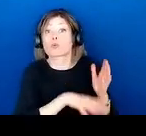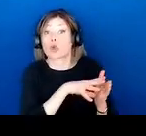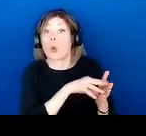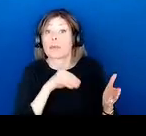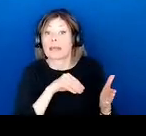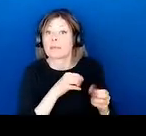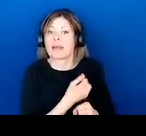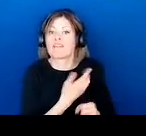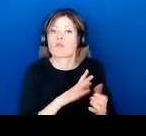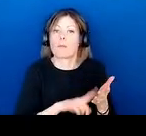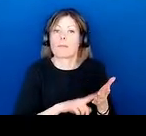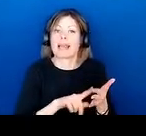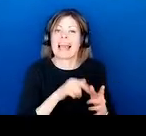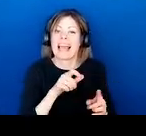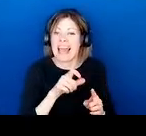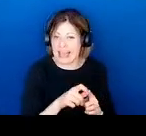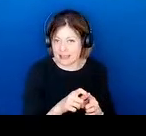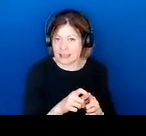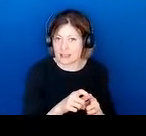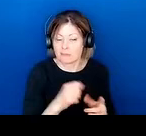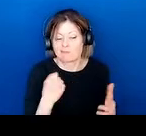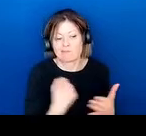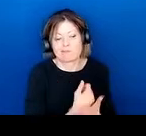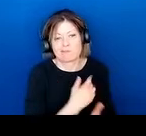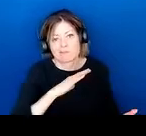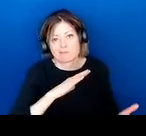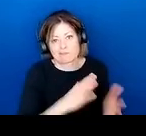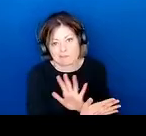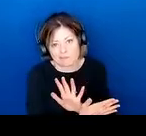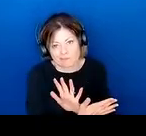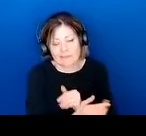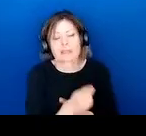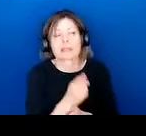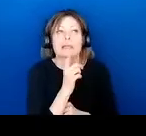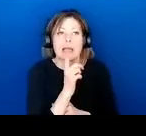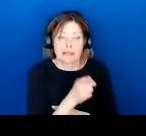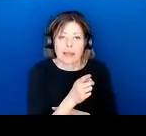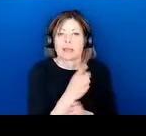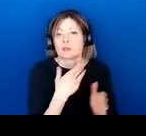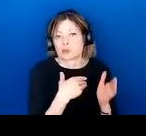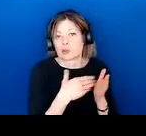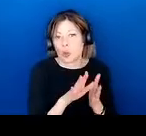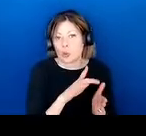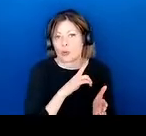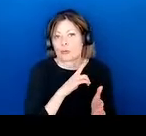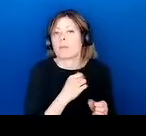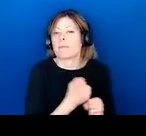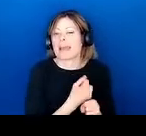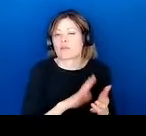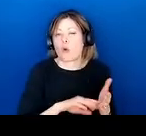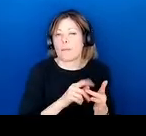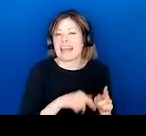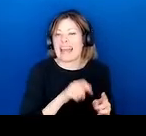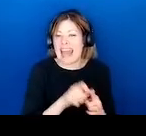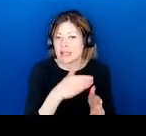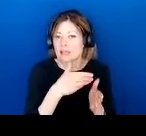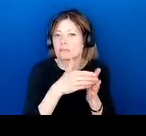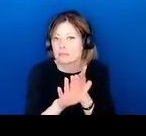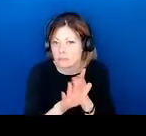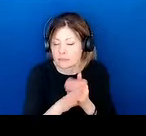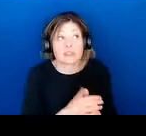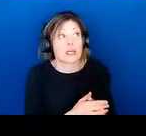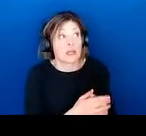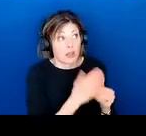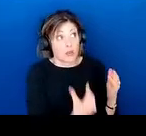Unfortunately, it was vandalised, then sold for its lead content in 1952. The statue you see today